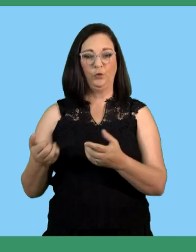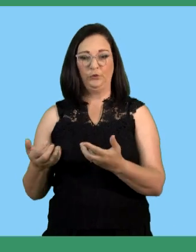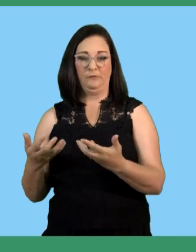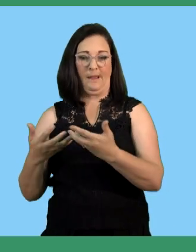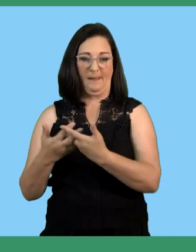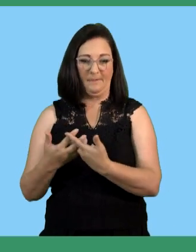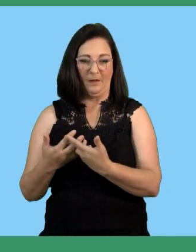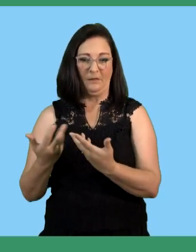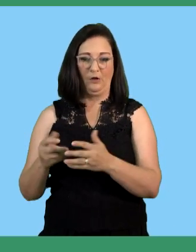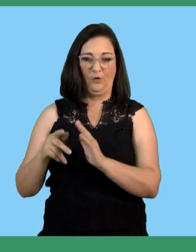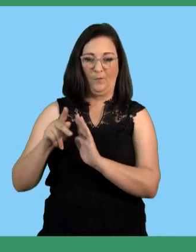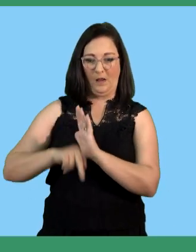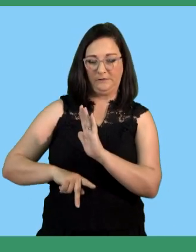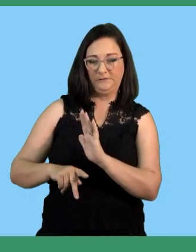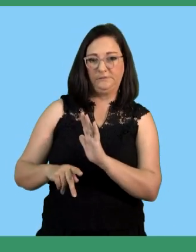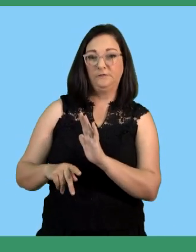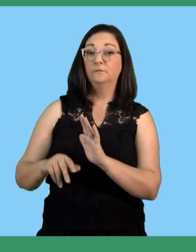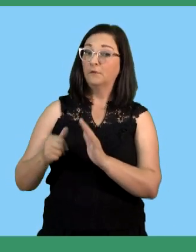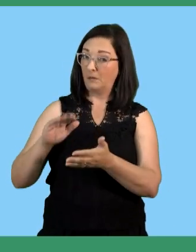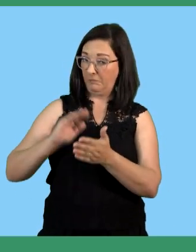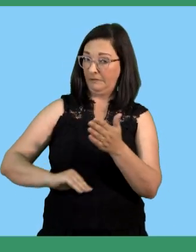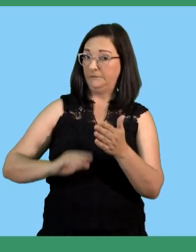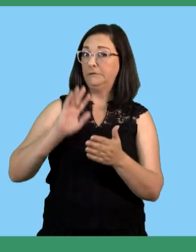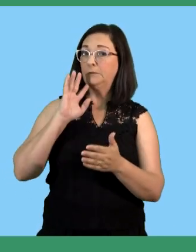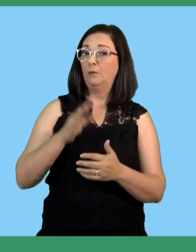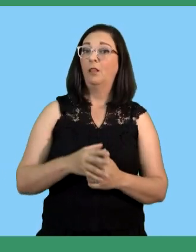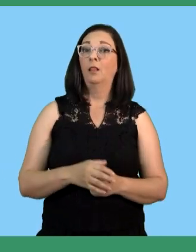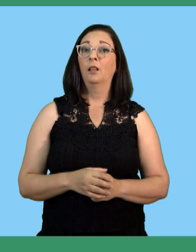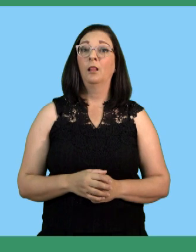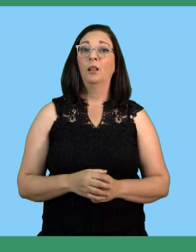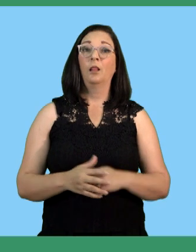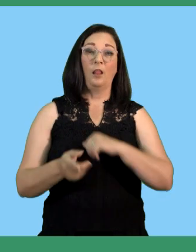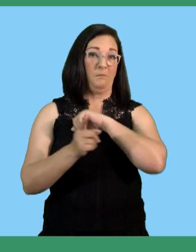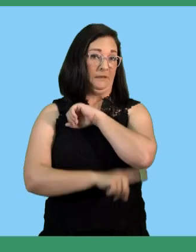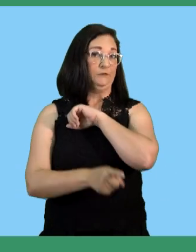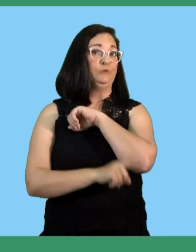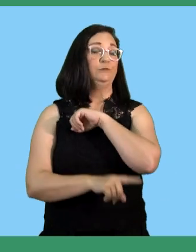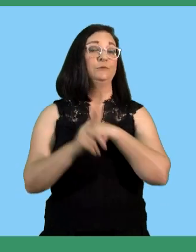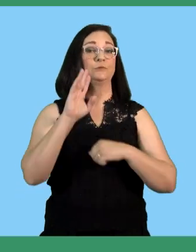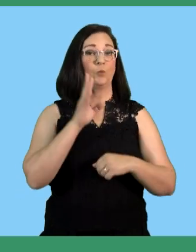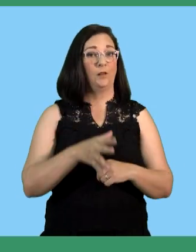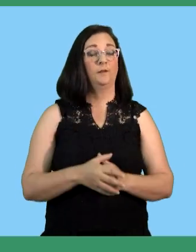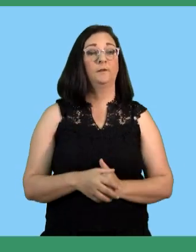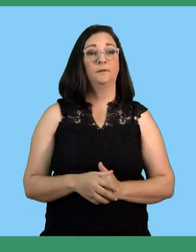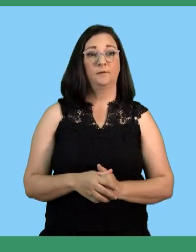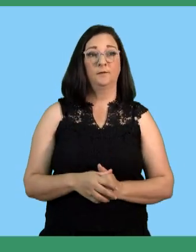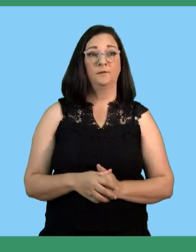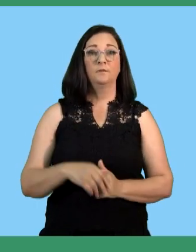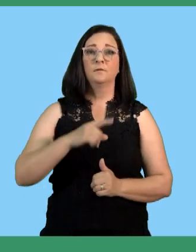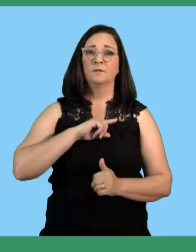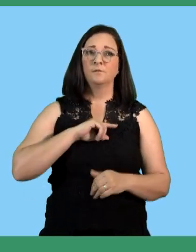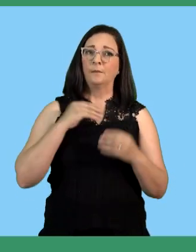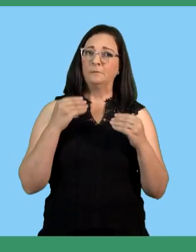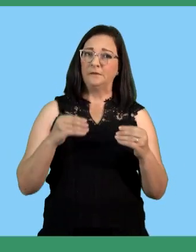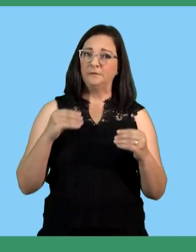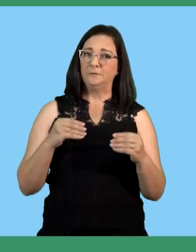to implement or put the policy into action, then there are penalties for that. So you're going to be punished for doing that as a business.